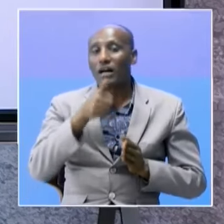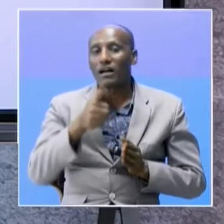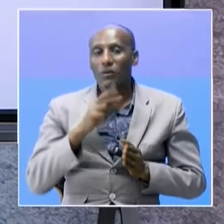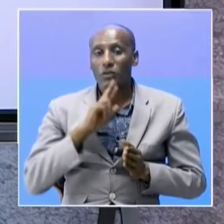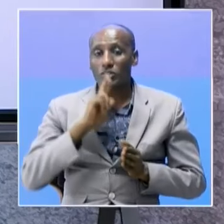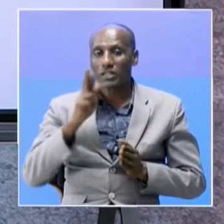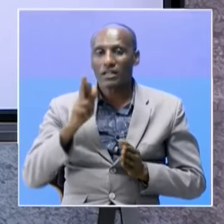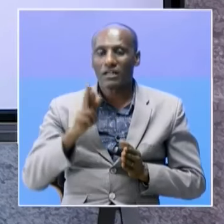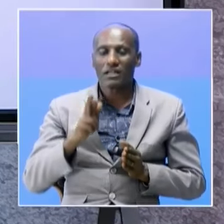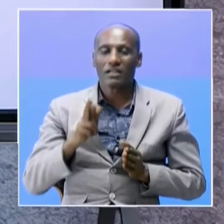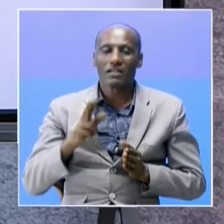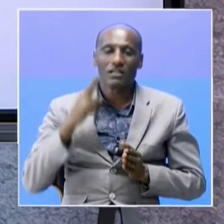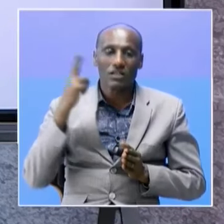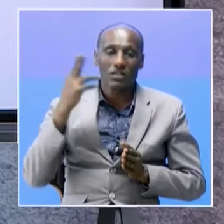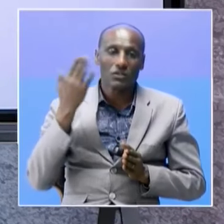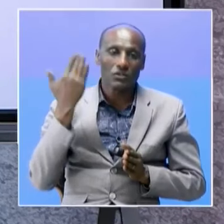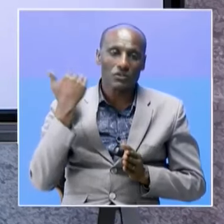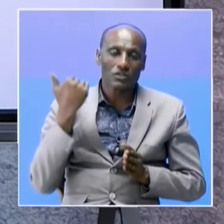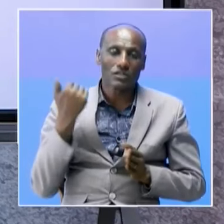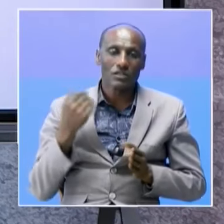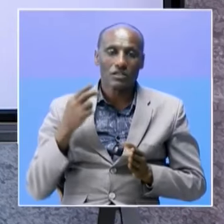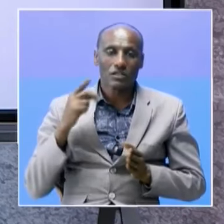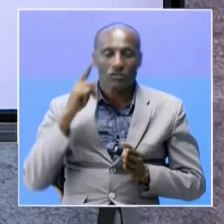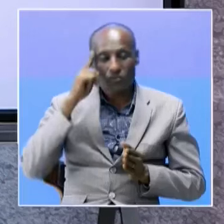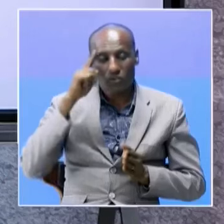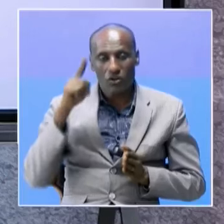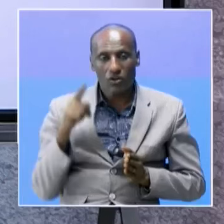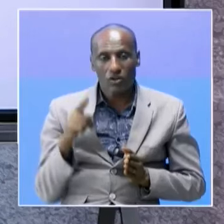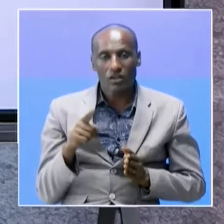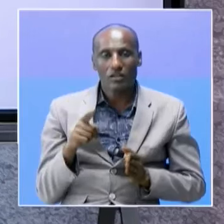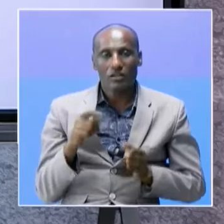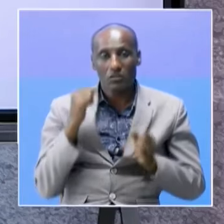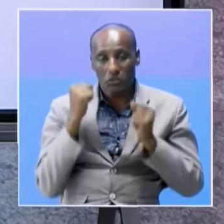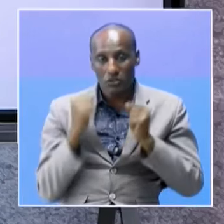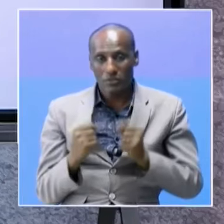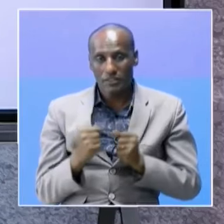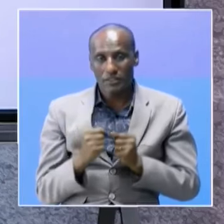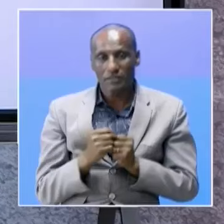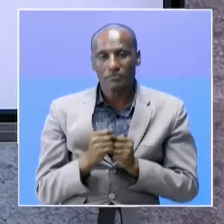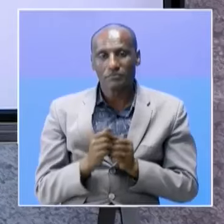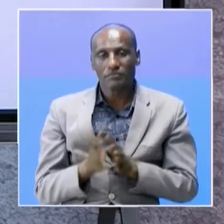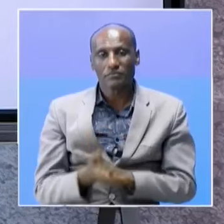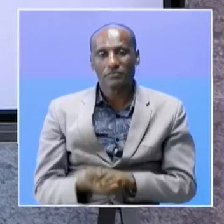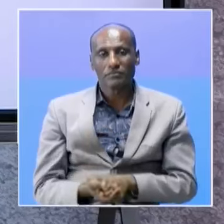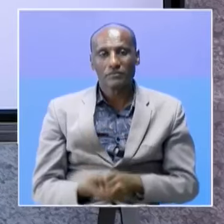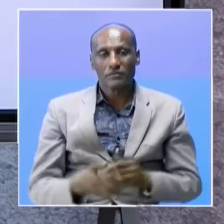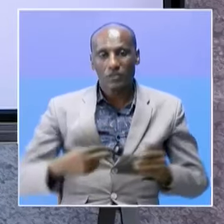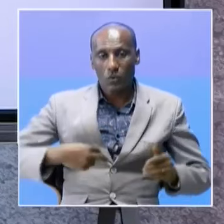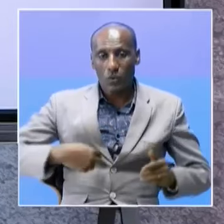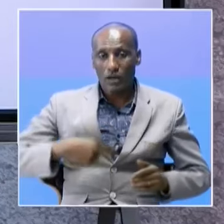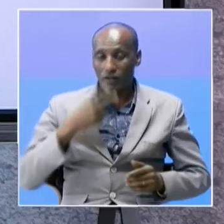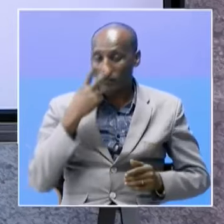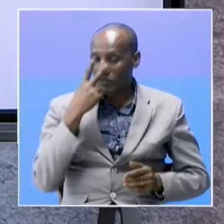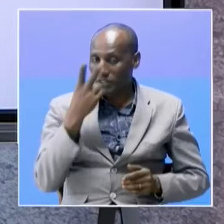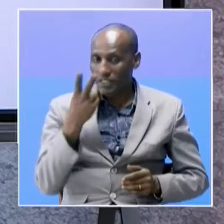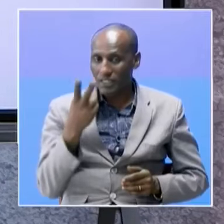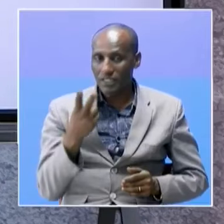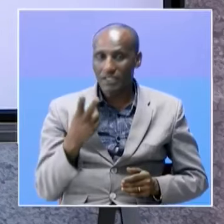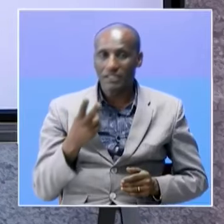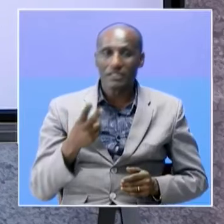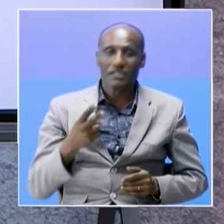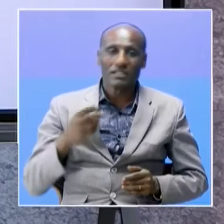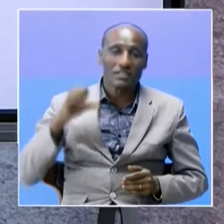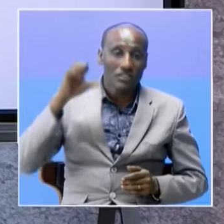less than 50%. And on the second phase, we have seen, yes, yeah, we have seen shall, will,